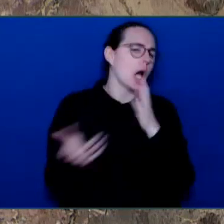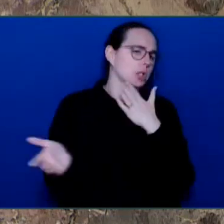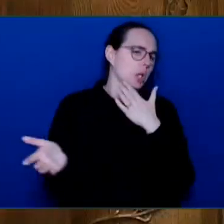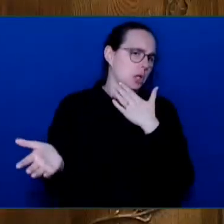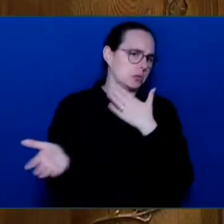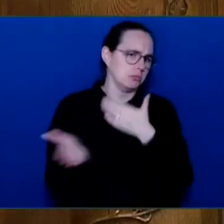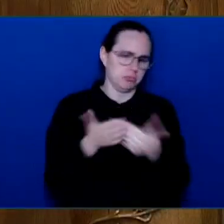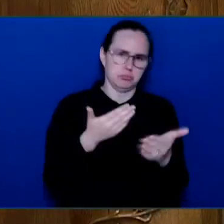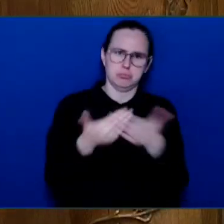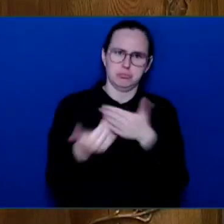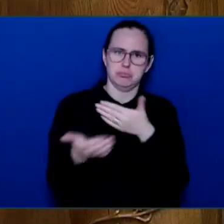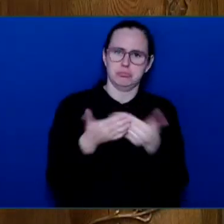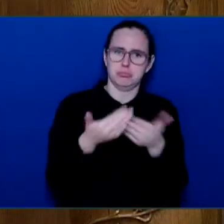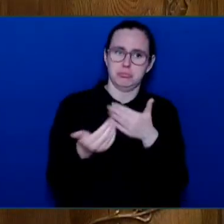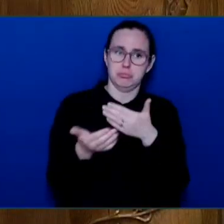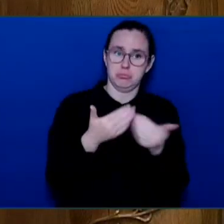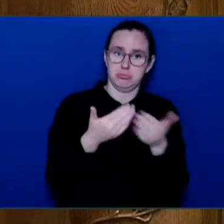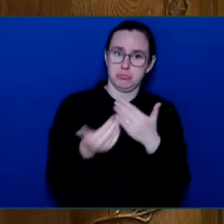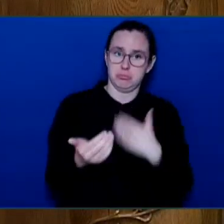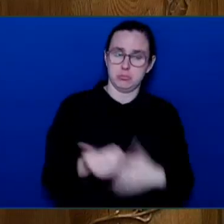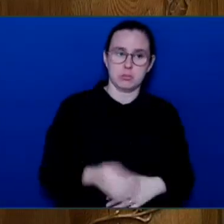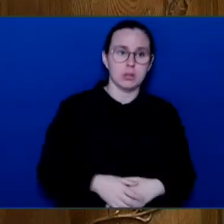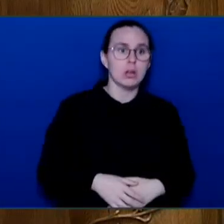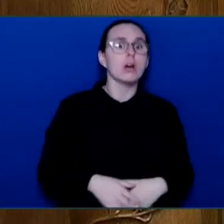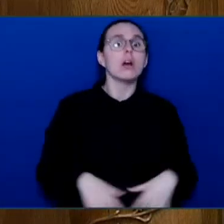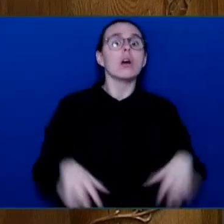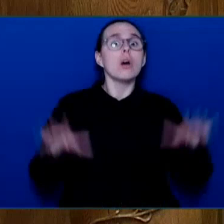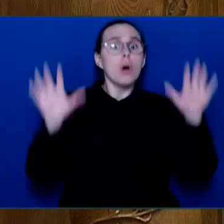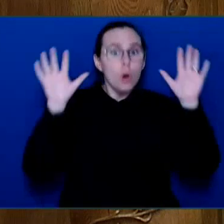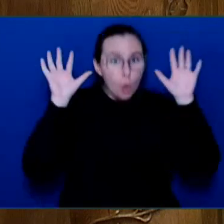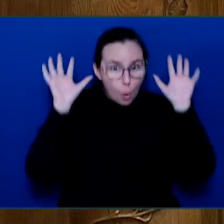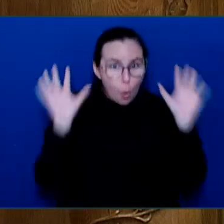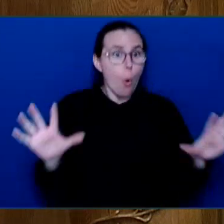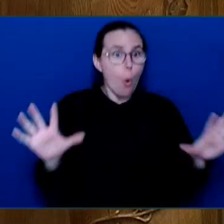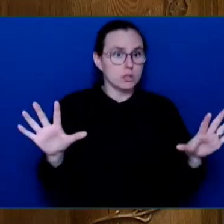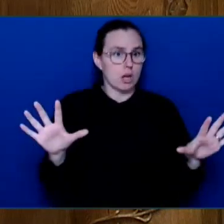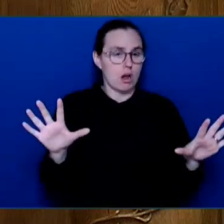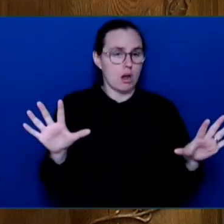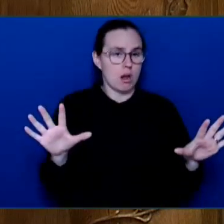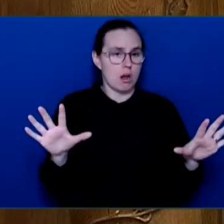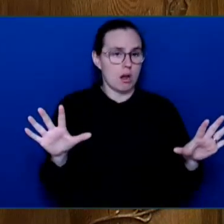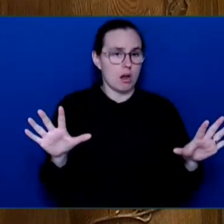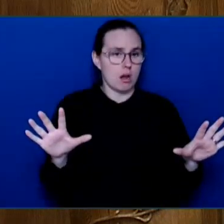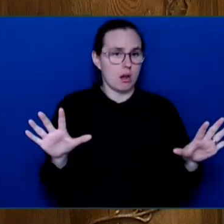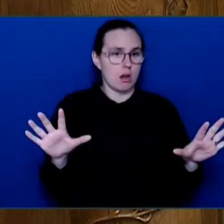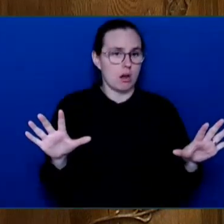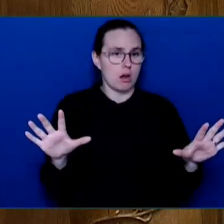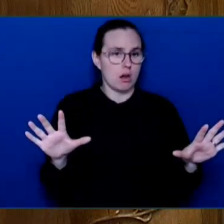will come to order now. Members, please. Member?